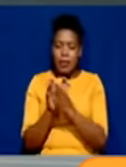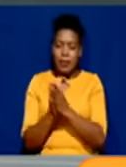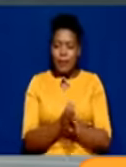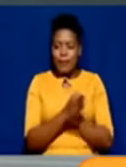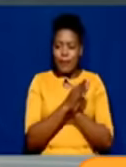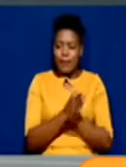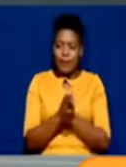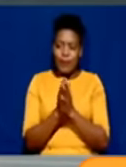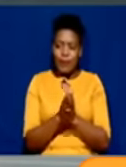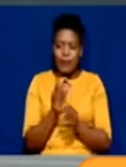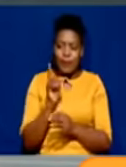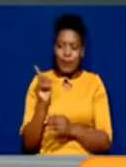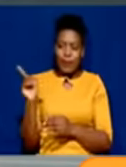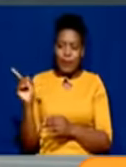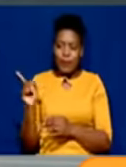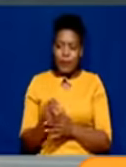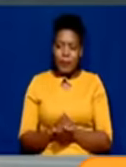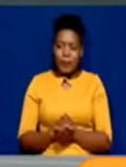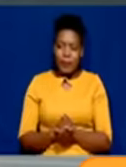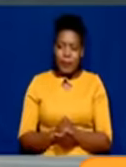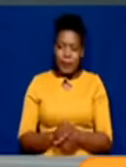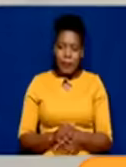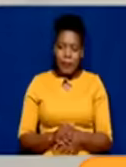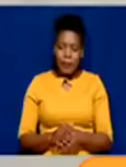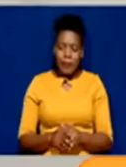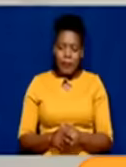Teacher Tata's three-day history-making journey.